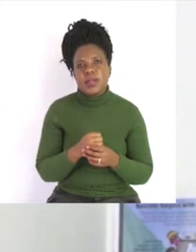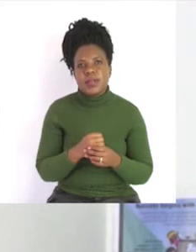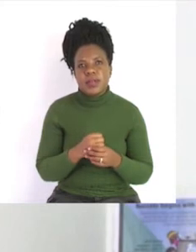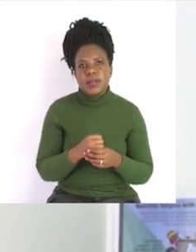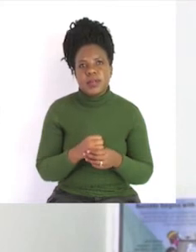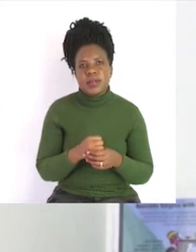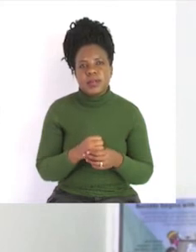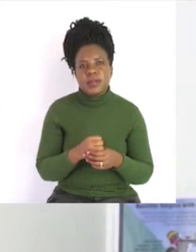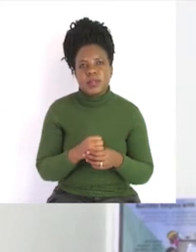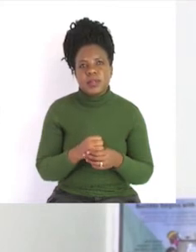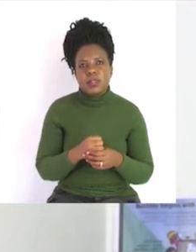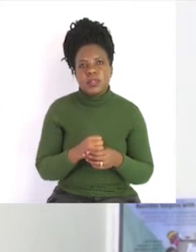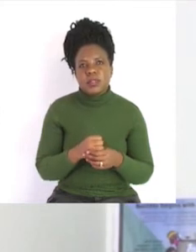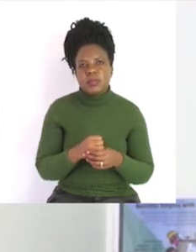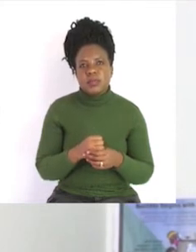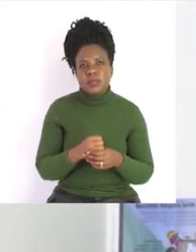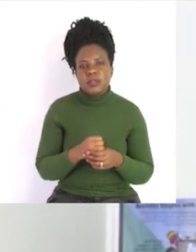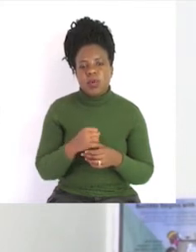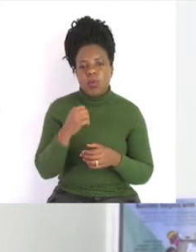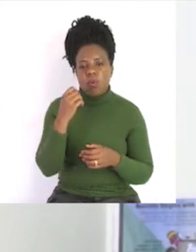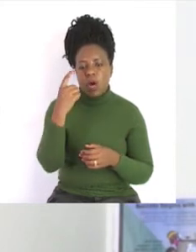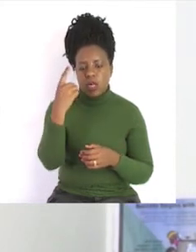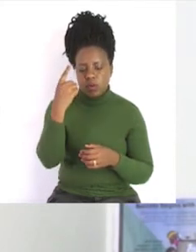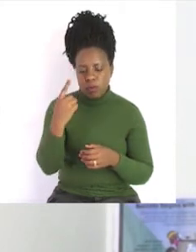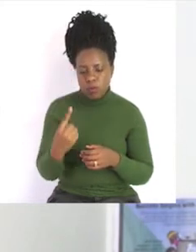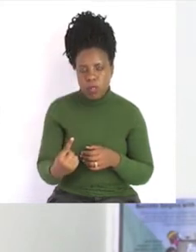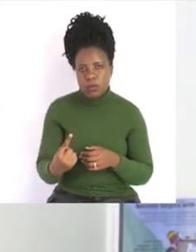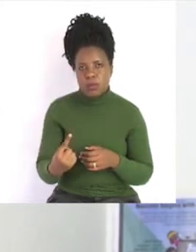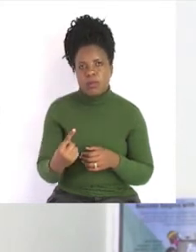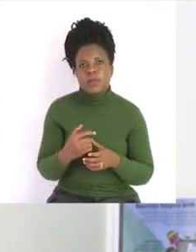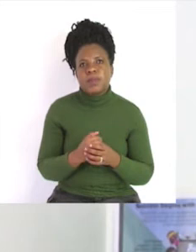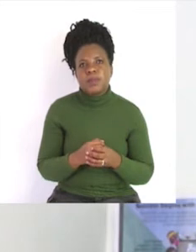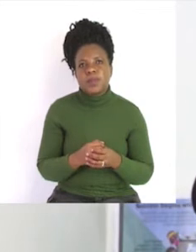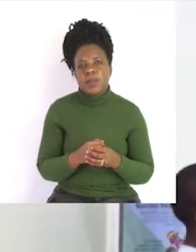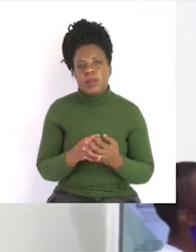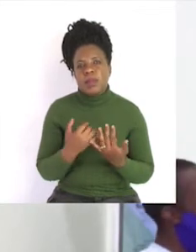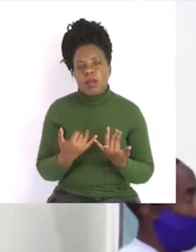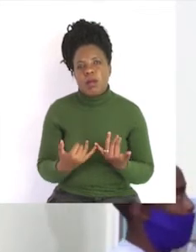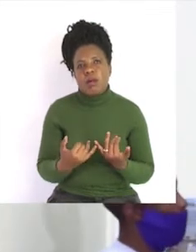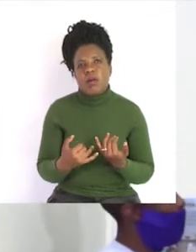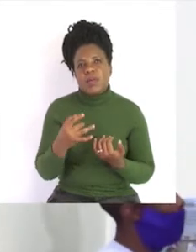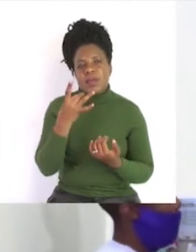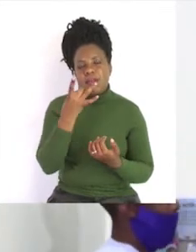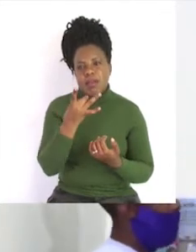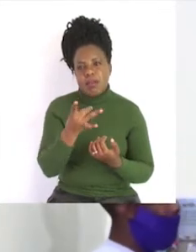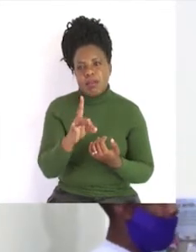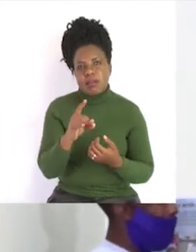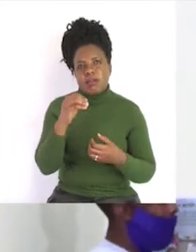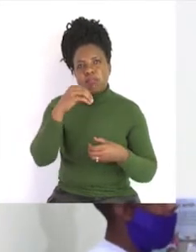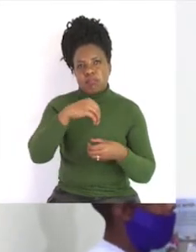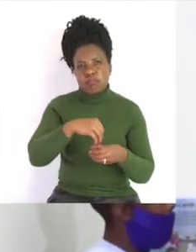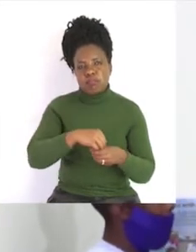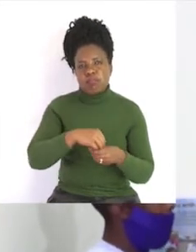me nothing. And then we drop the 1. So then it becomes 31. Then